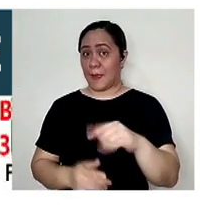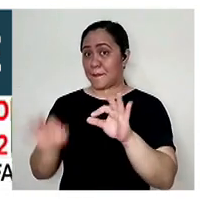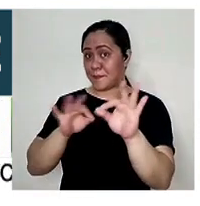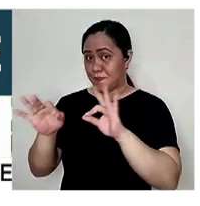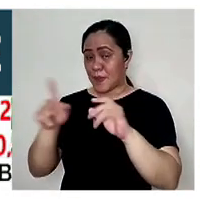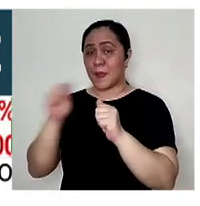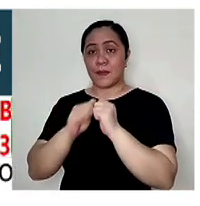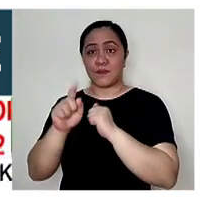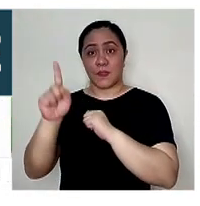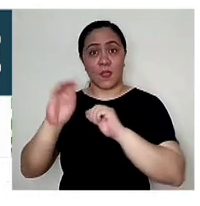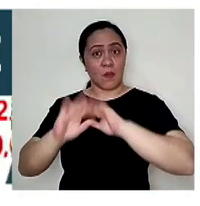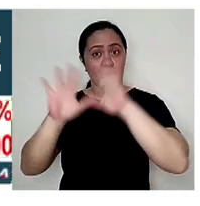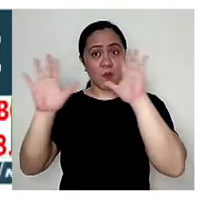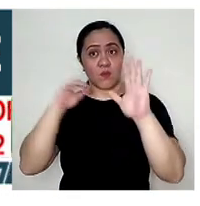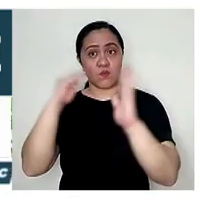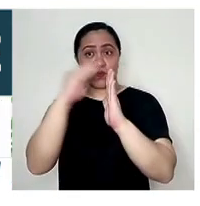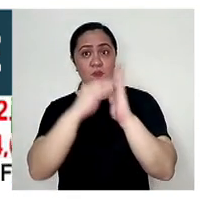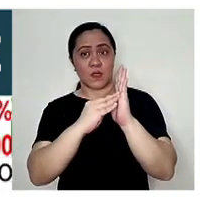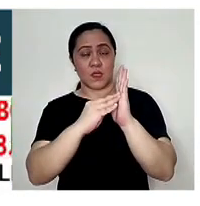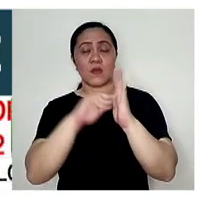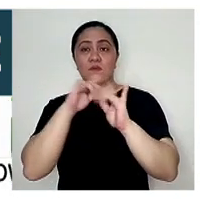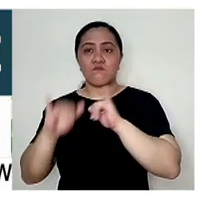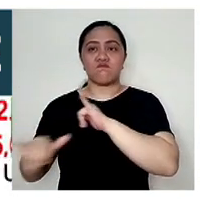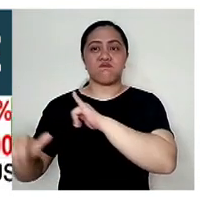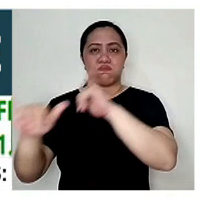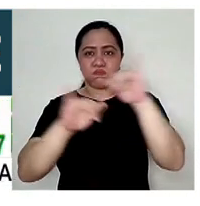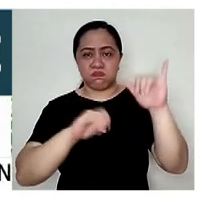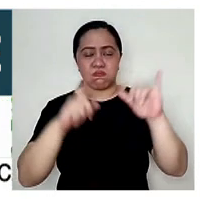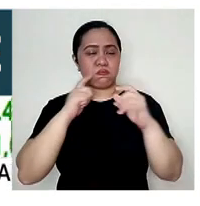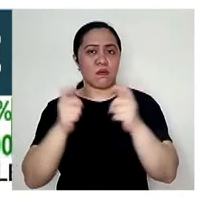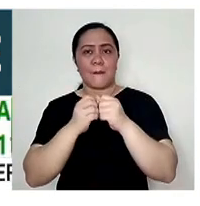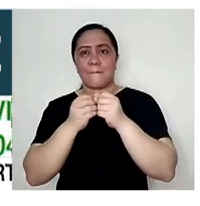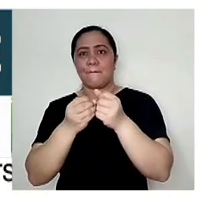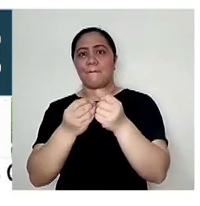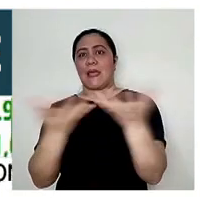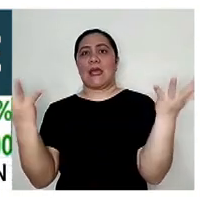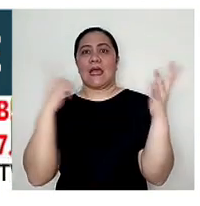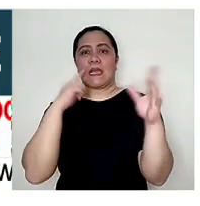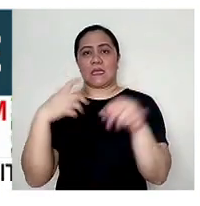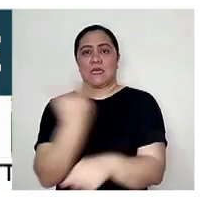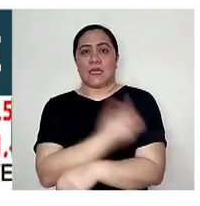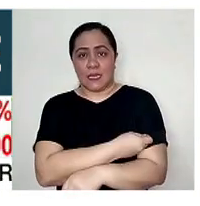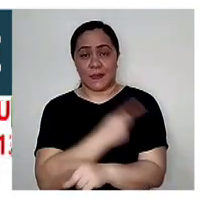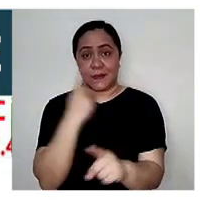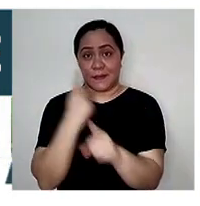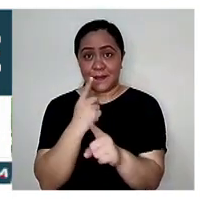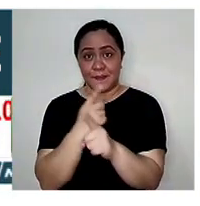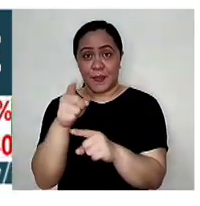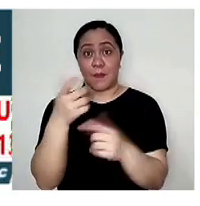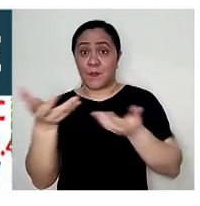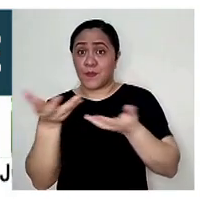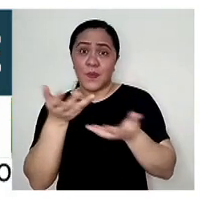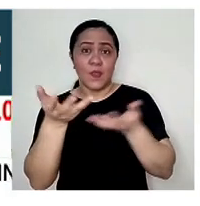be followed in this mass vaccination that has yet to happen. But you're saying the conversation should start now